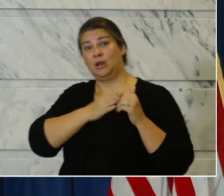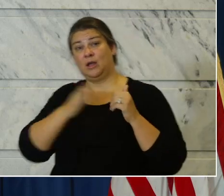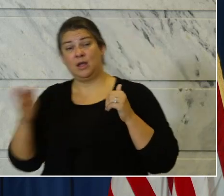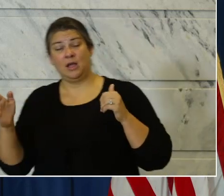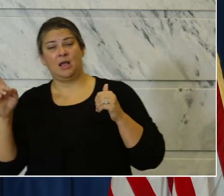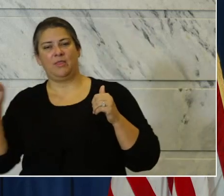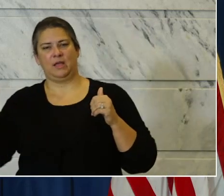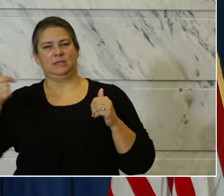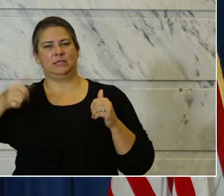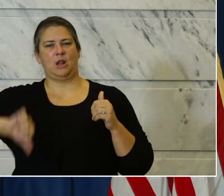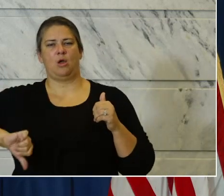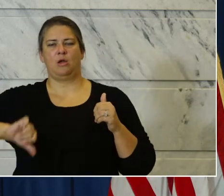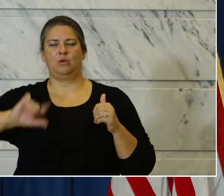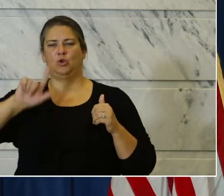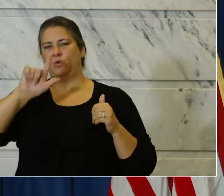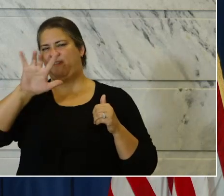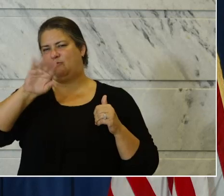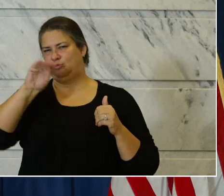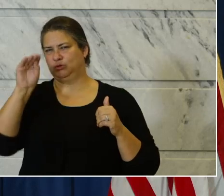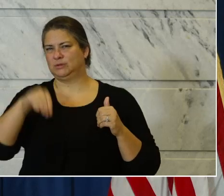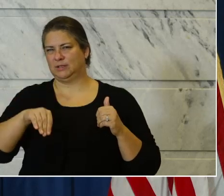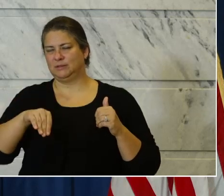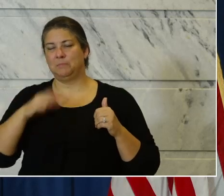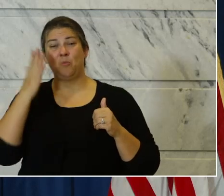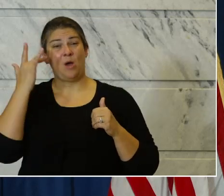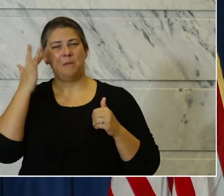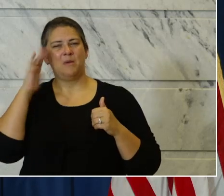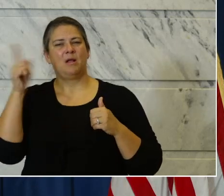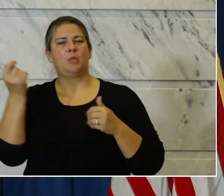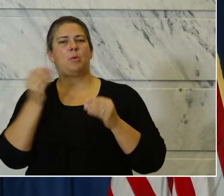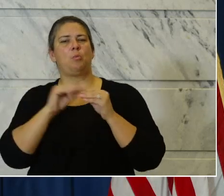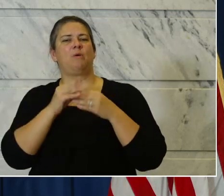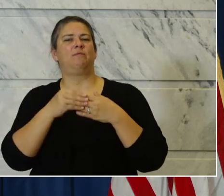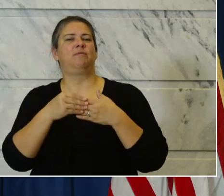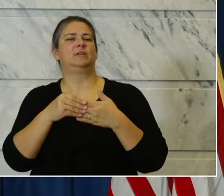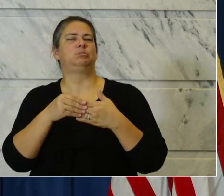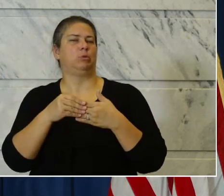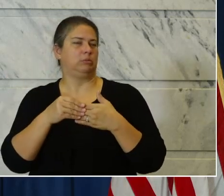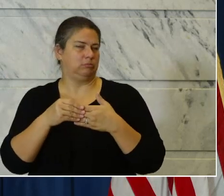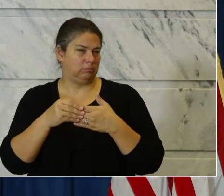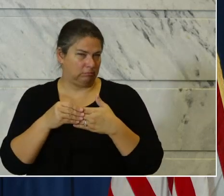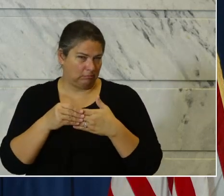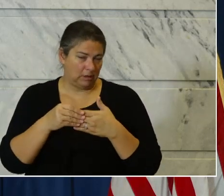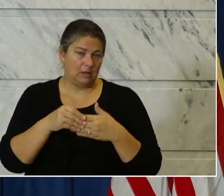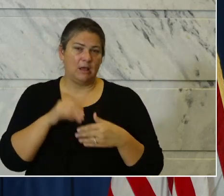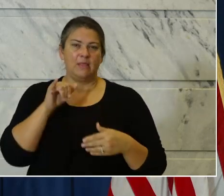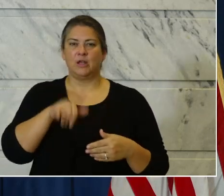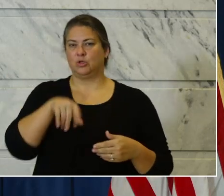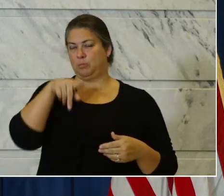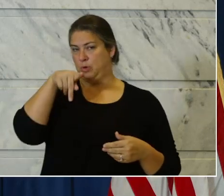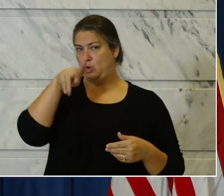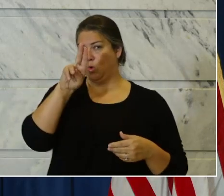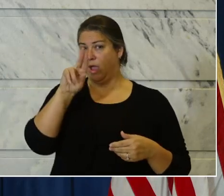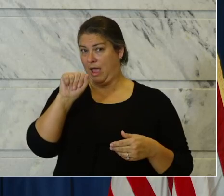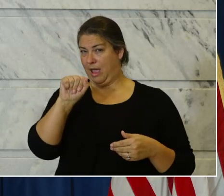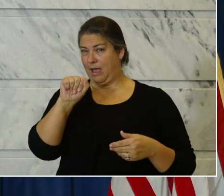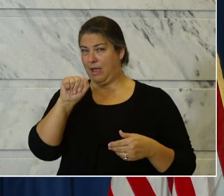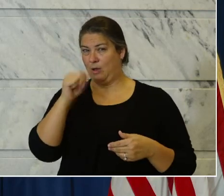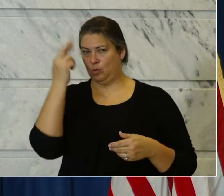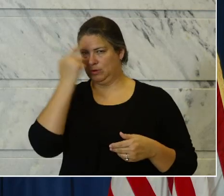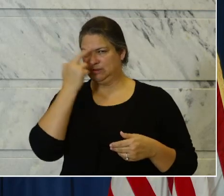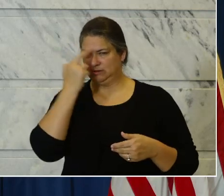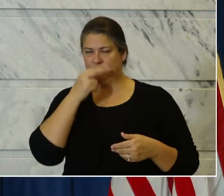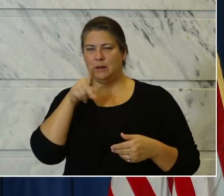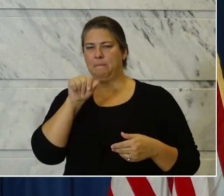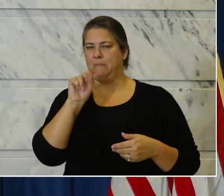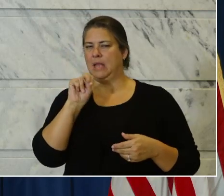25% because of some slight loosening of the restrictions. And that includes the PUA claims. Our